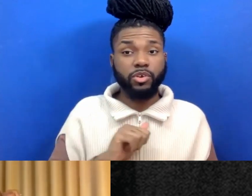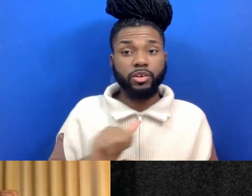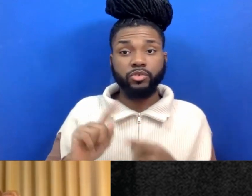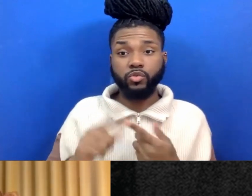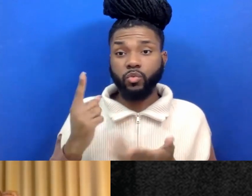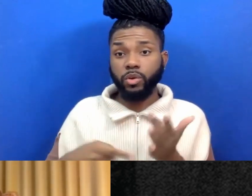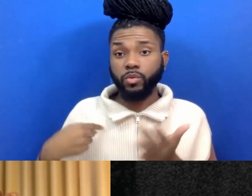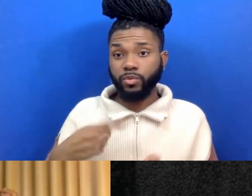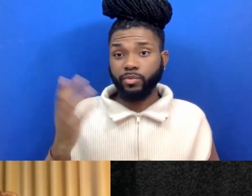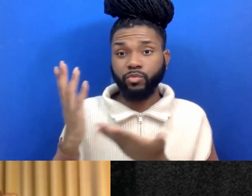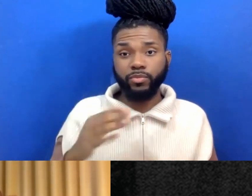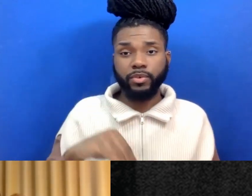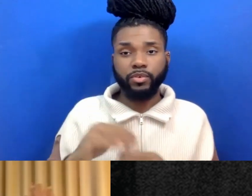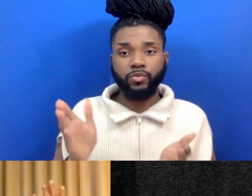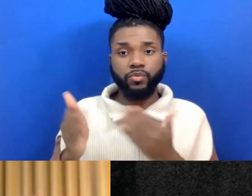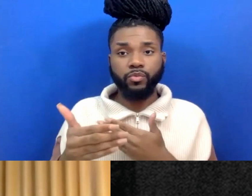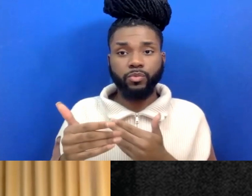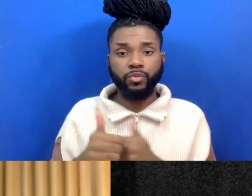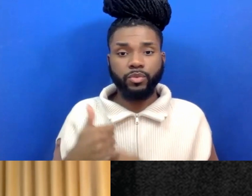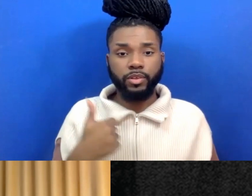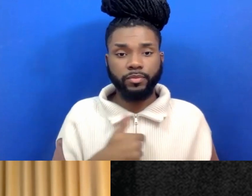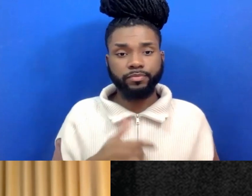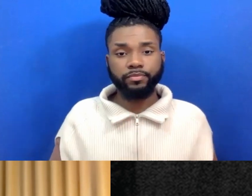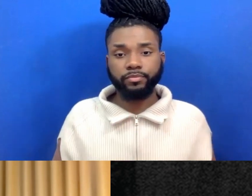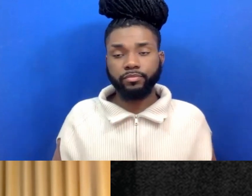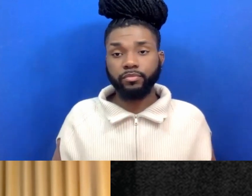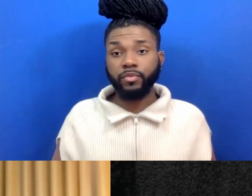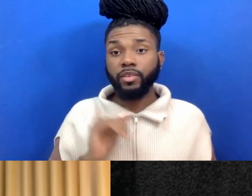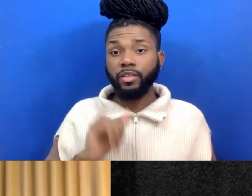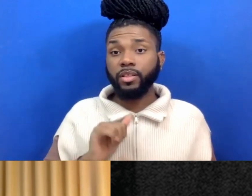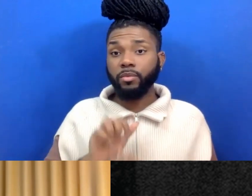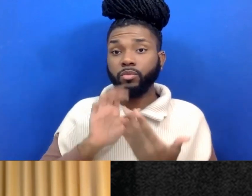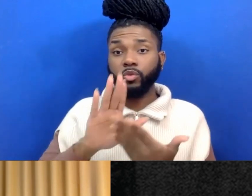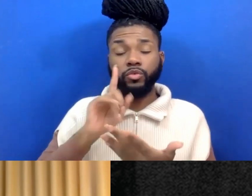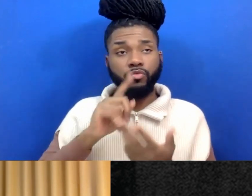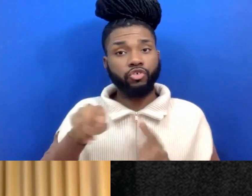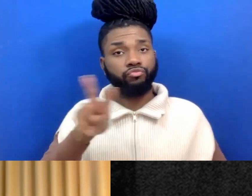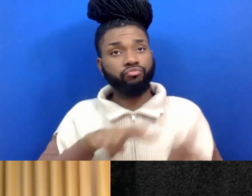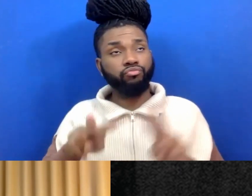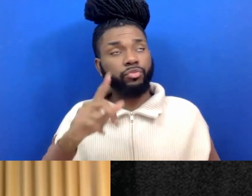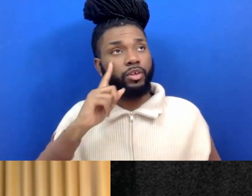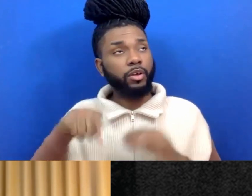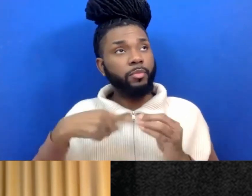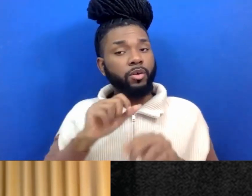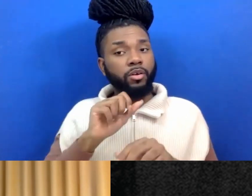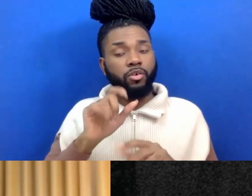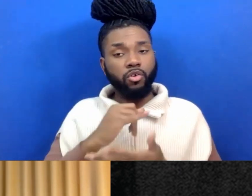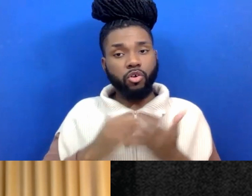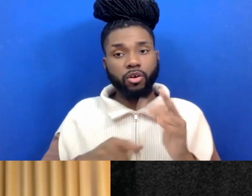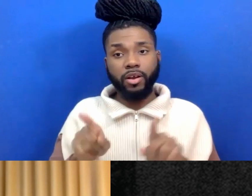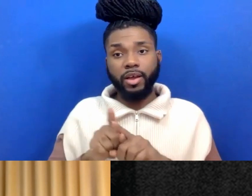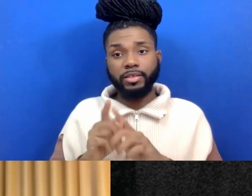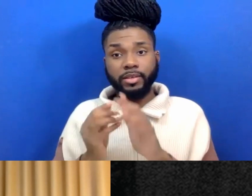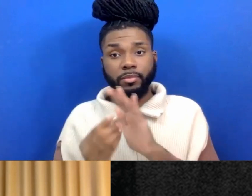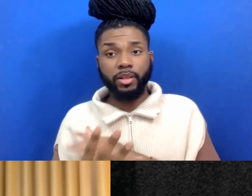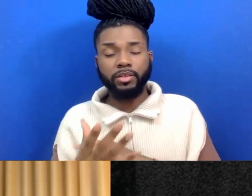us. This practice of engaging art as a kind of amplification shifts what it does or